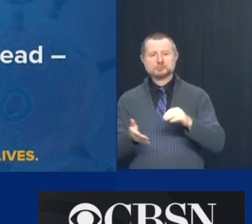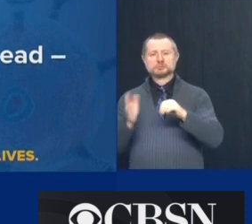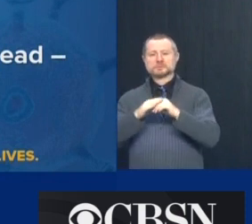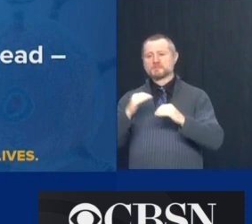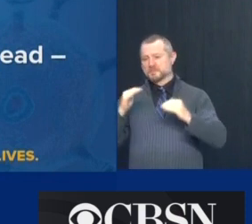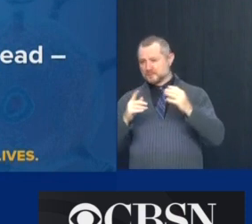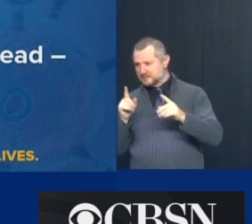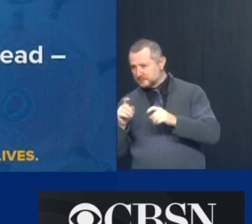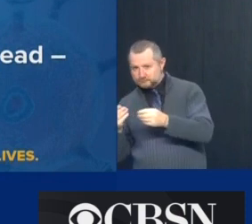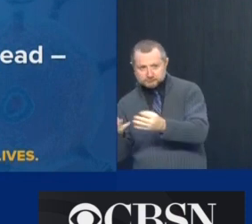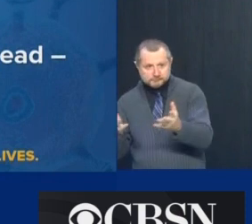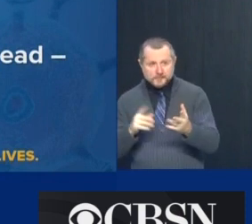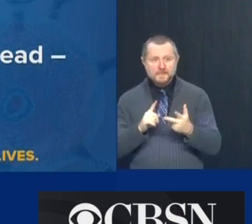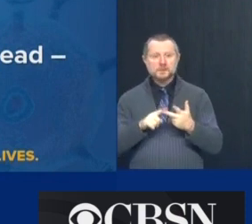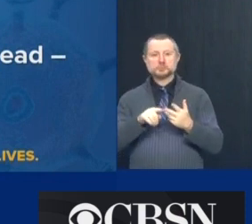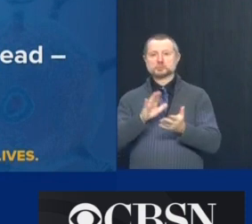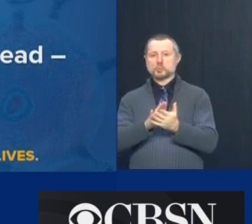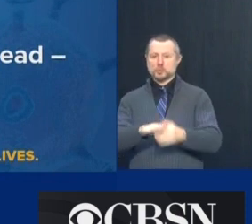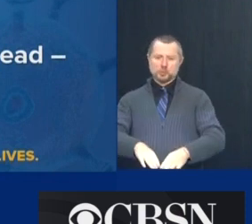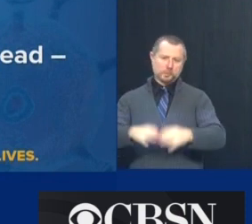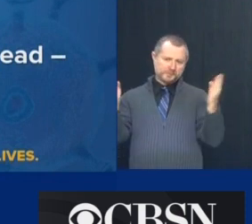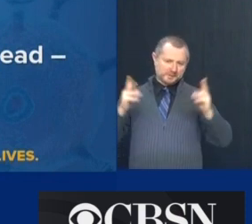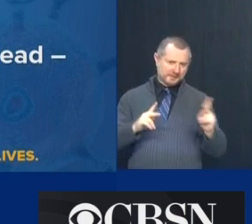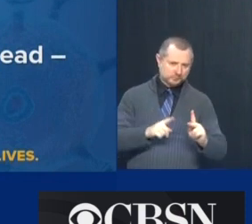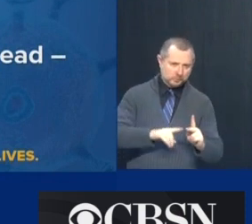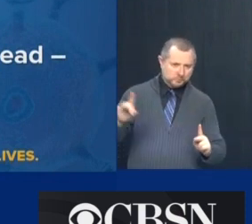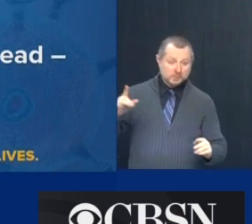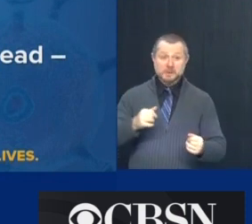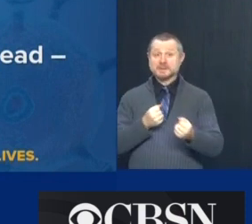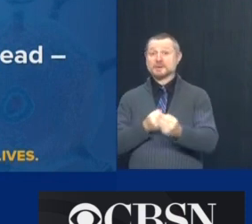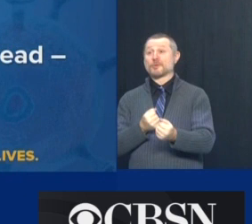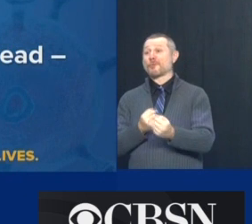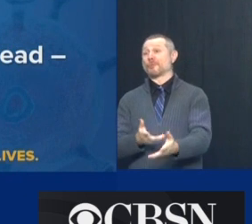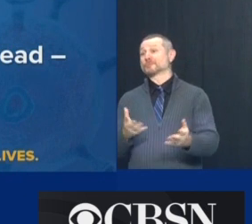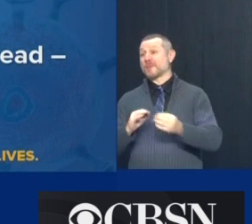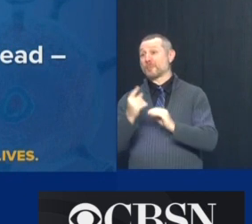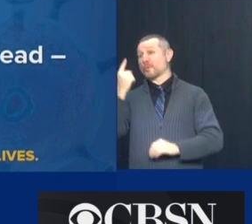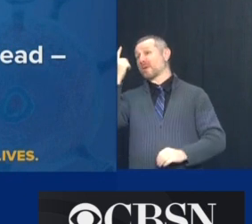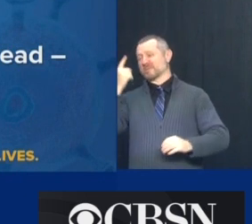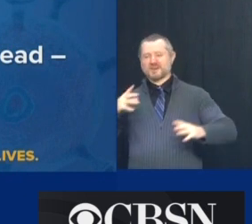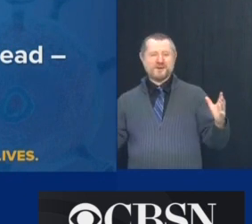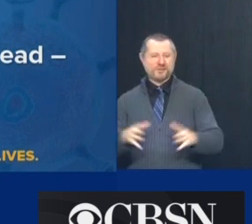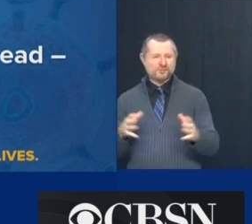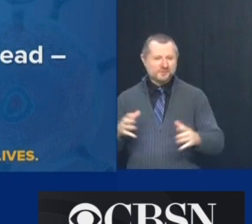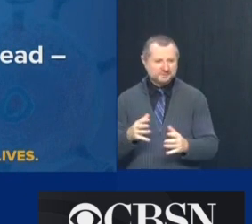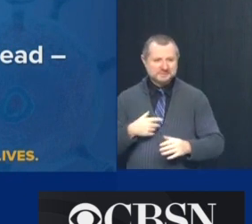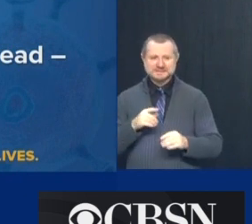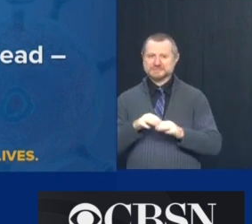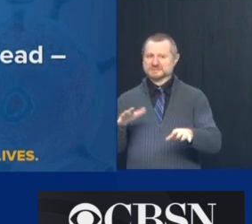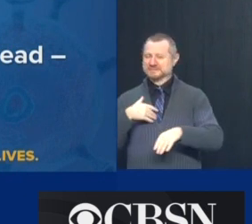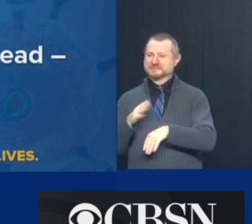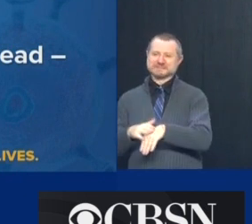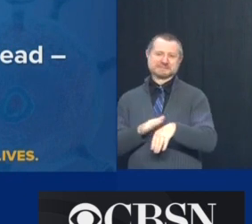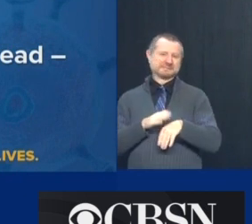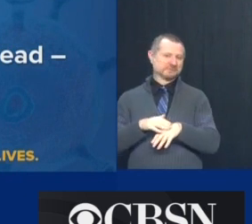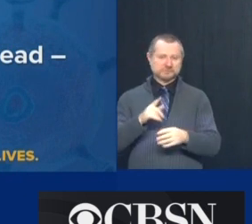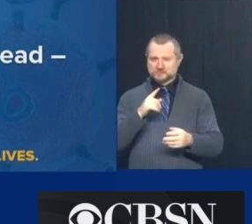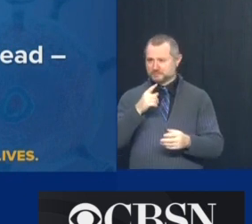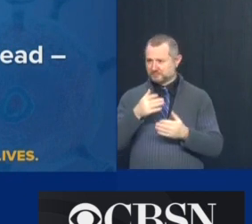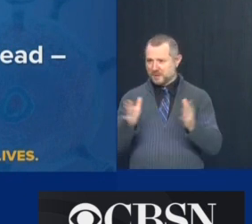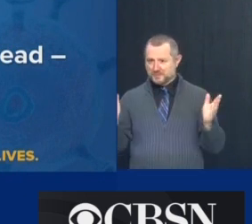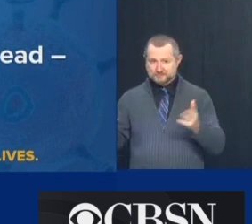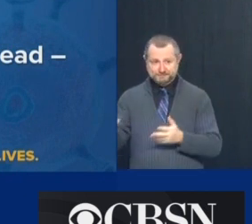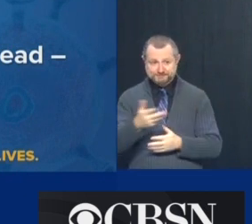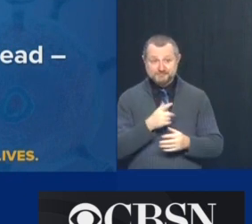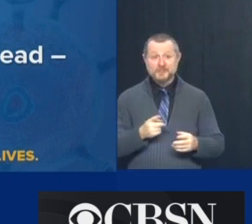open. Small gatherings are the #1 cause, and we have to alert the public. Small gatherings are